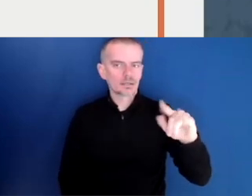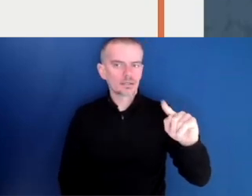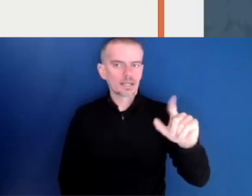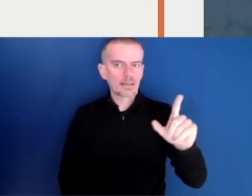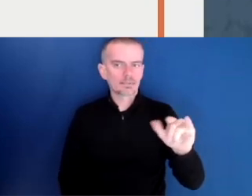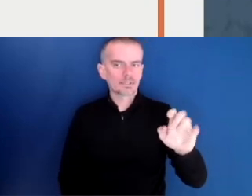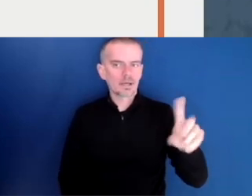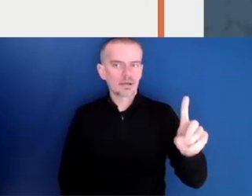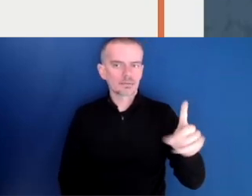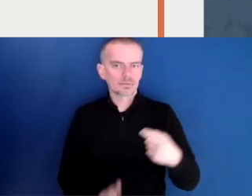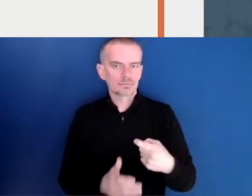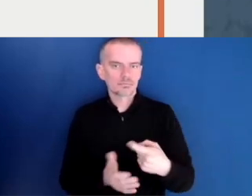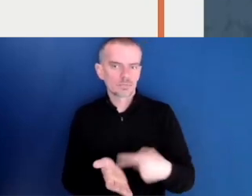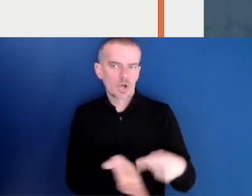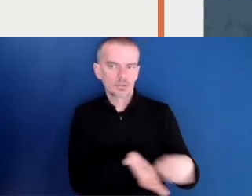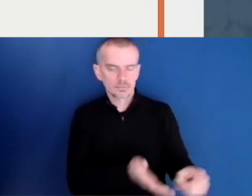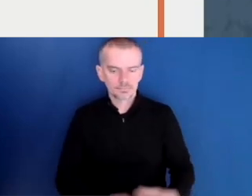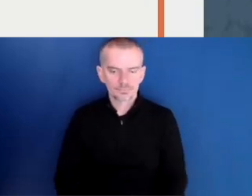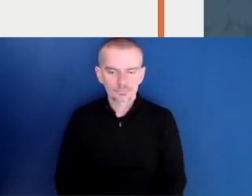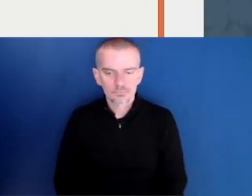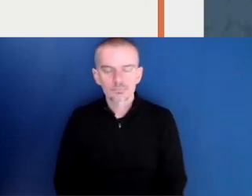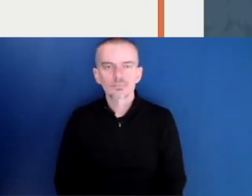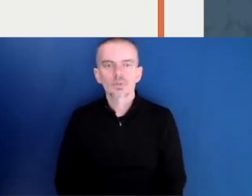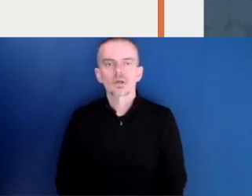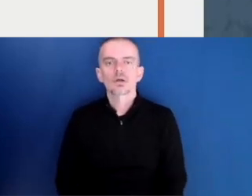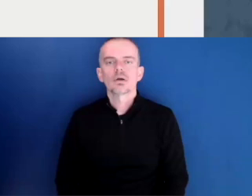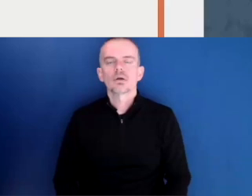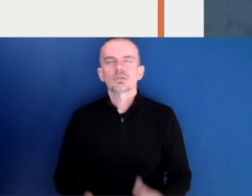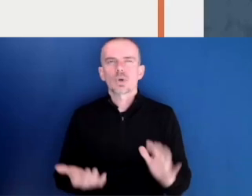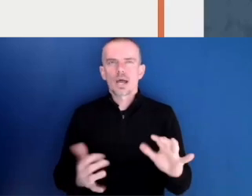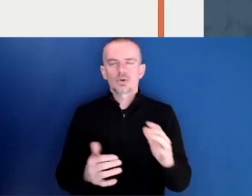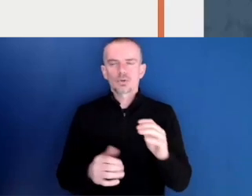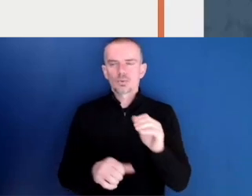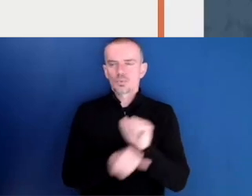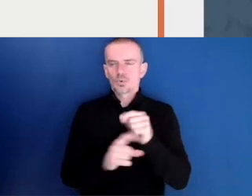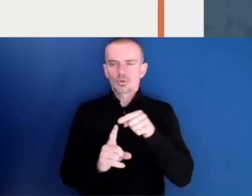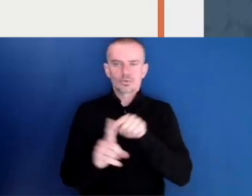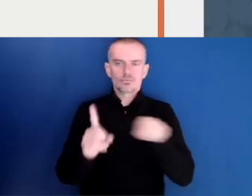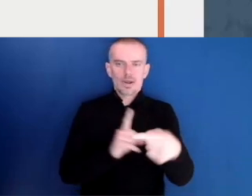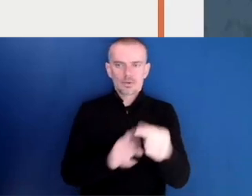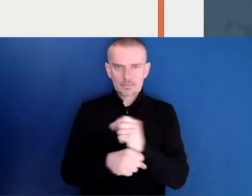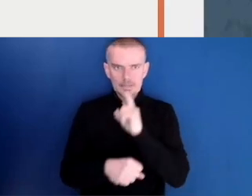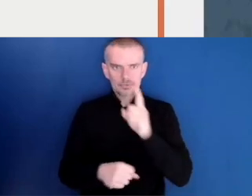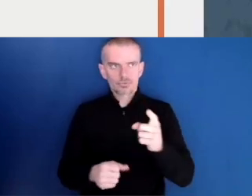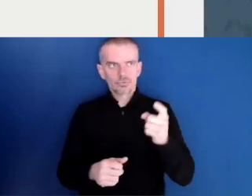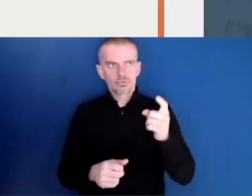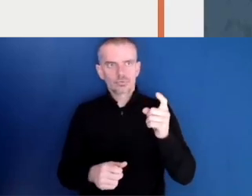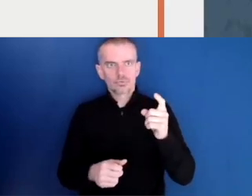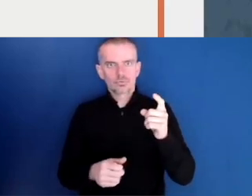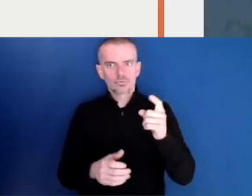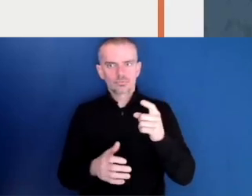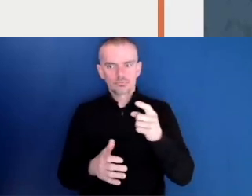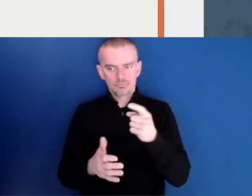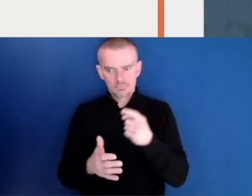Okay, so what's a good workaround to ensure that these costs under a grant are going to be captured and accounted for?